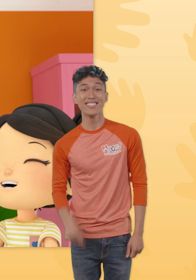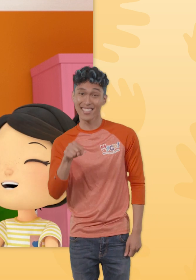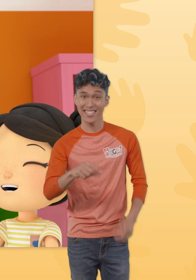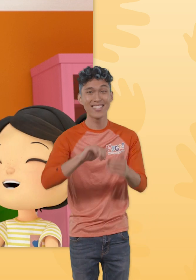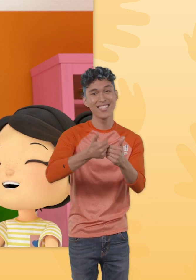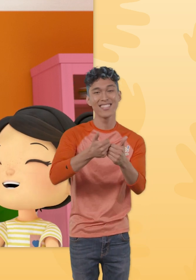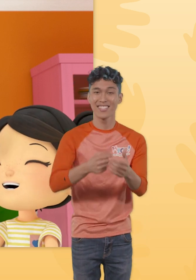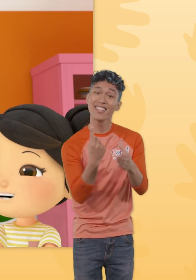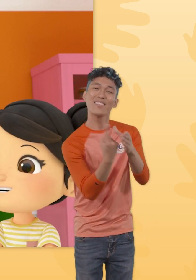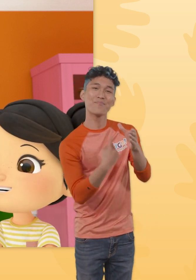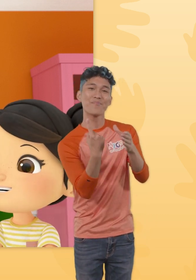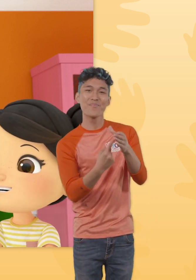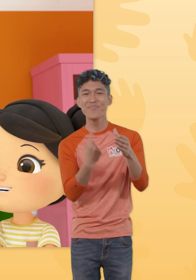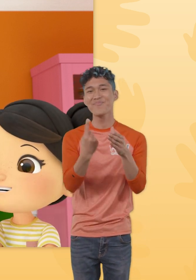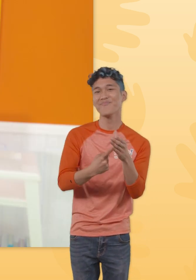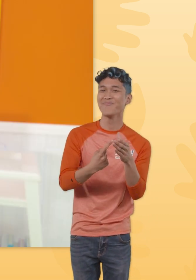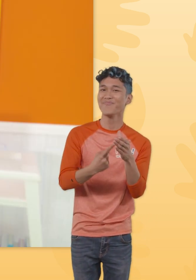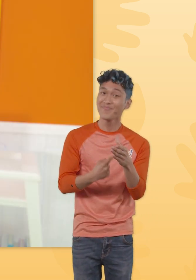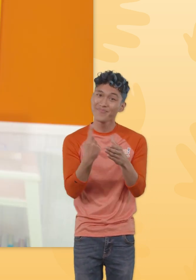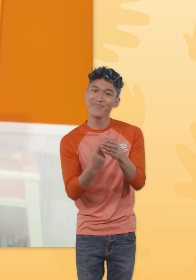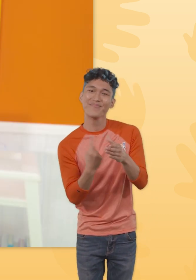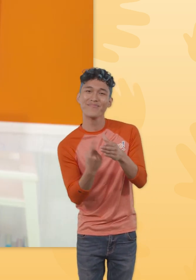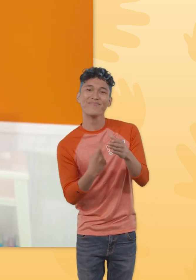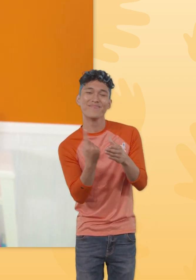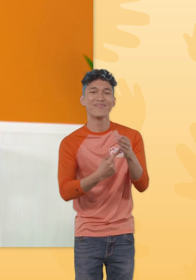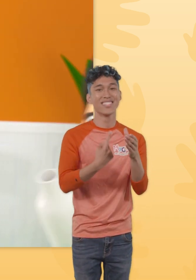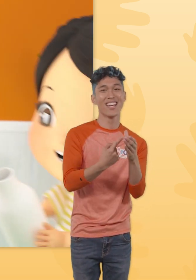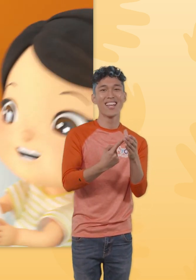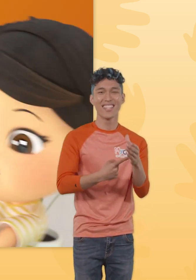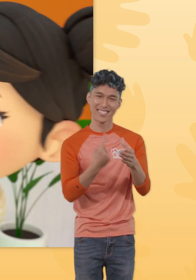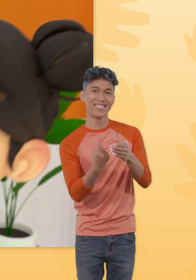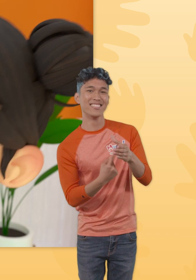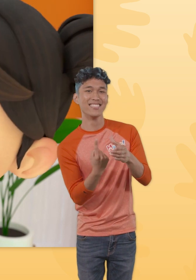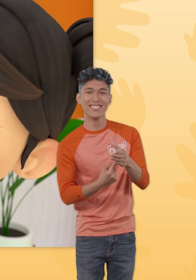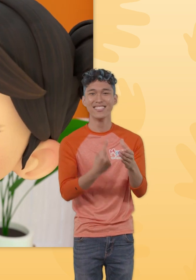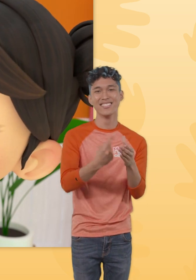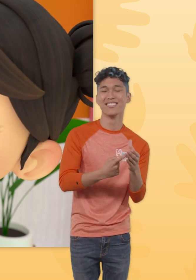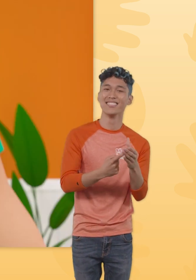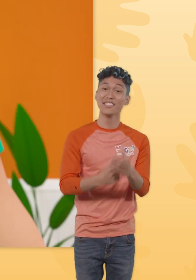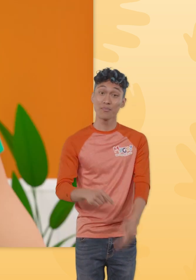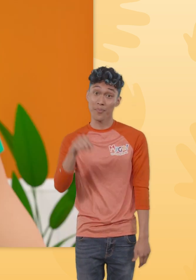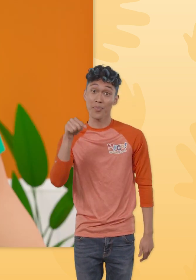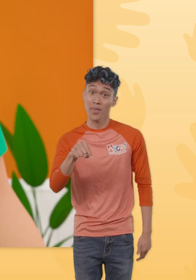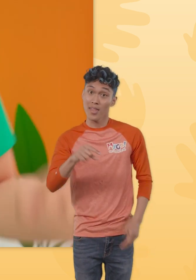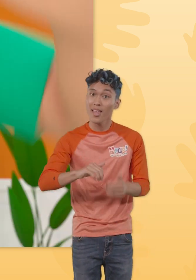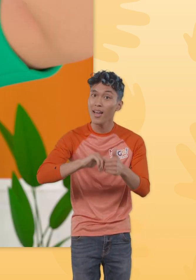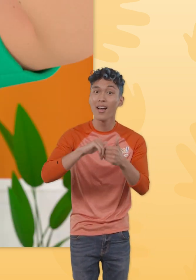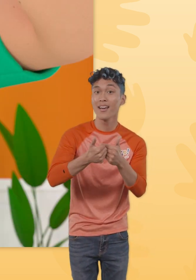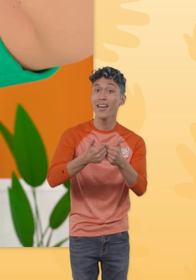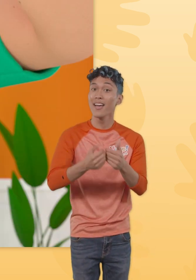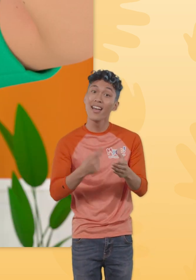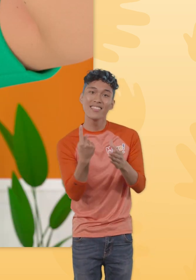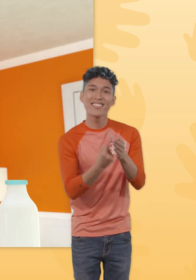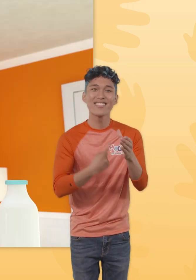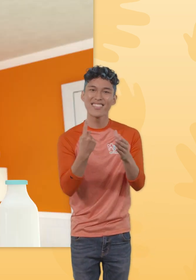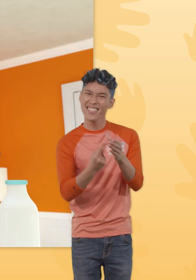This is the way we mix it up, mix it up, mix it up. This is the